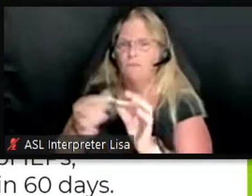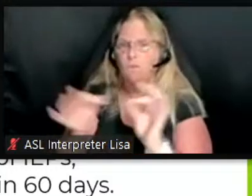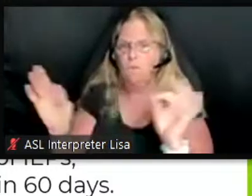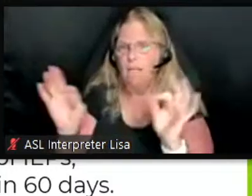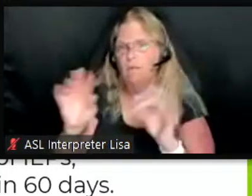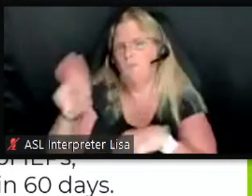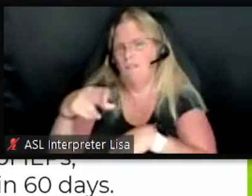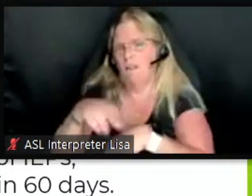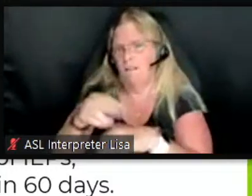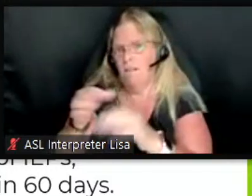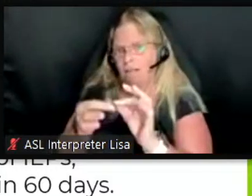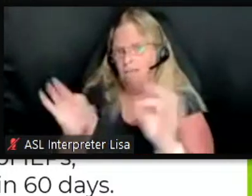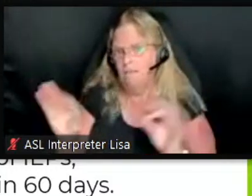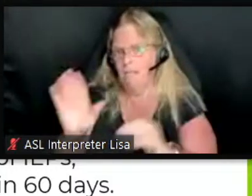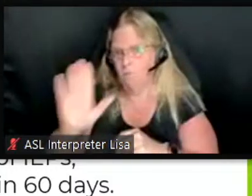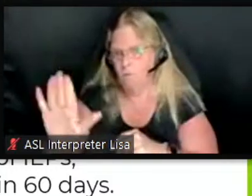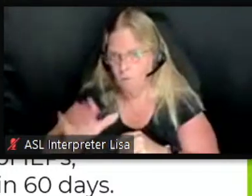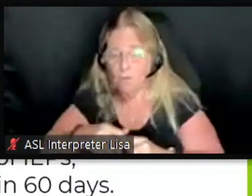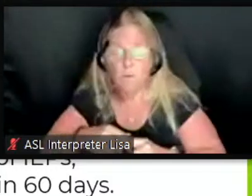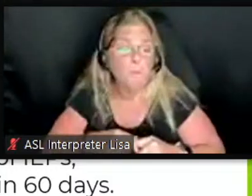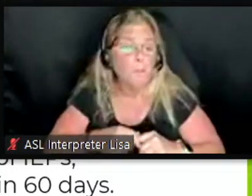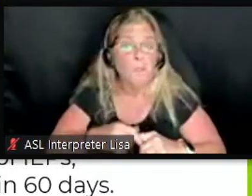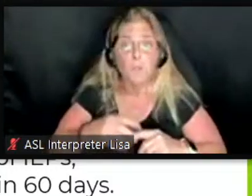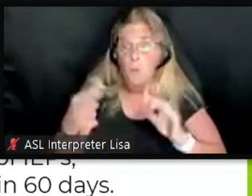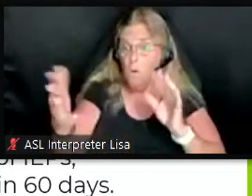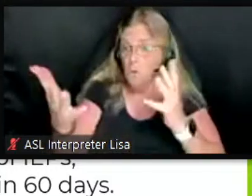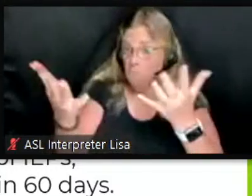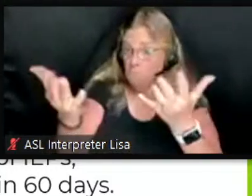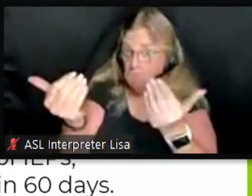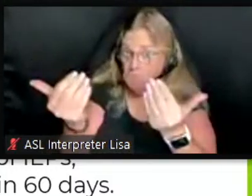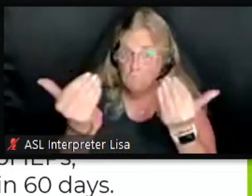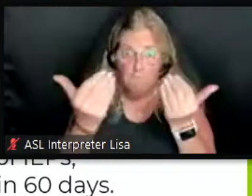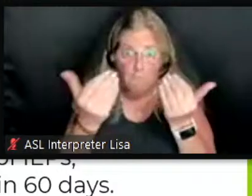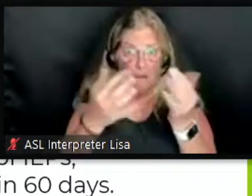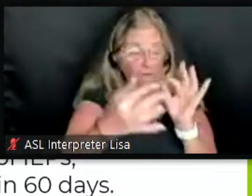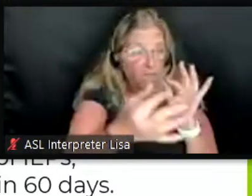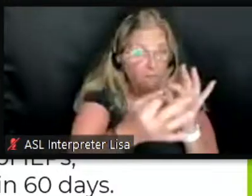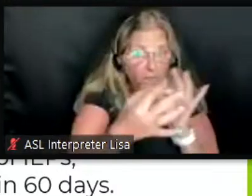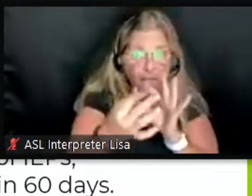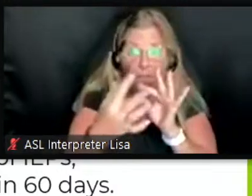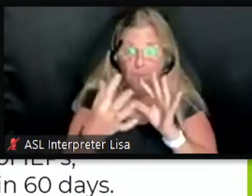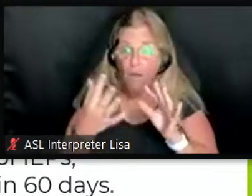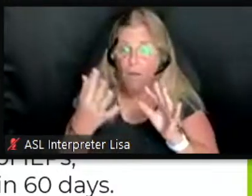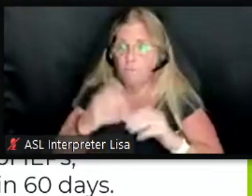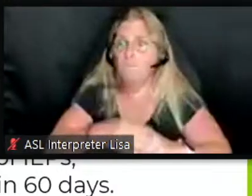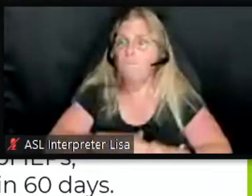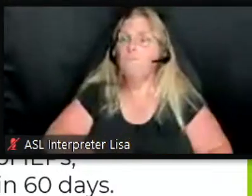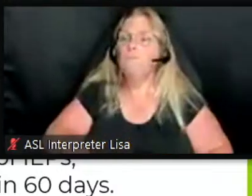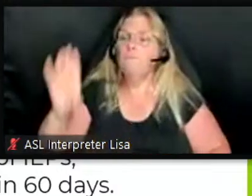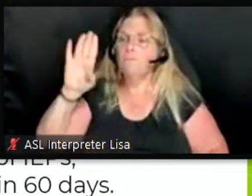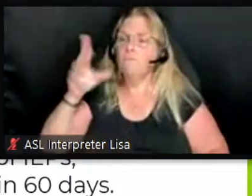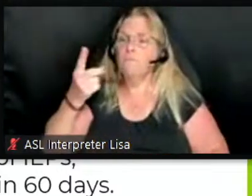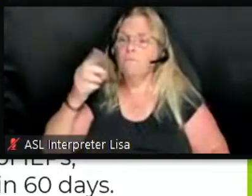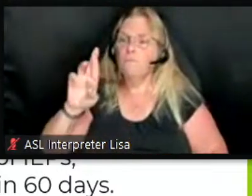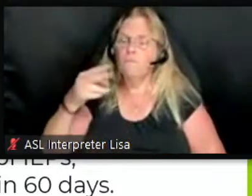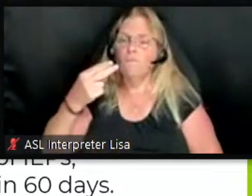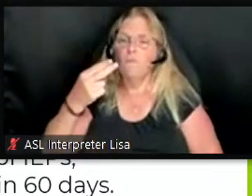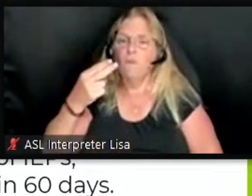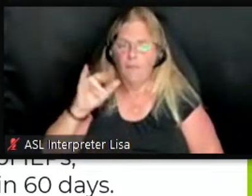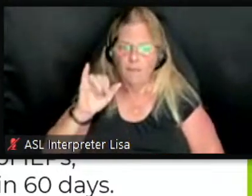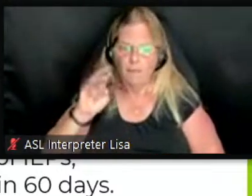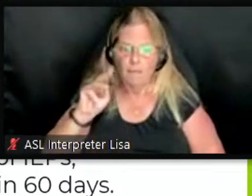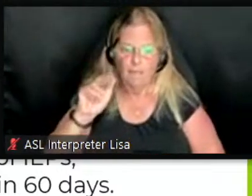And again, I'll pause for some feedback or additional concerns. I think we've had a couple conversations